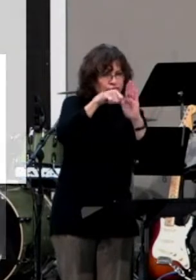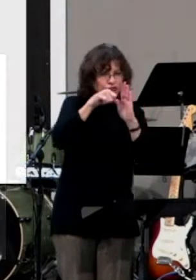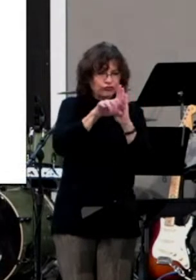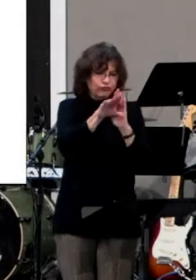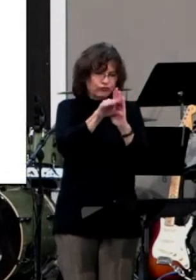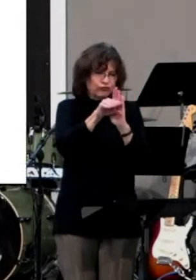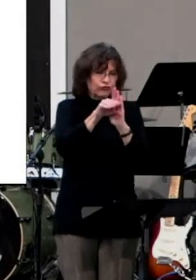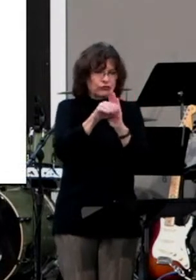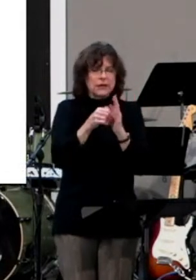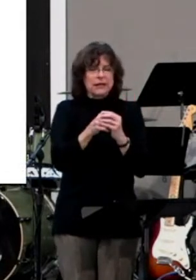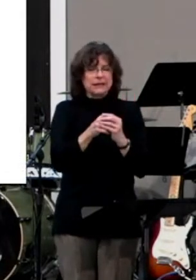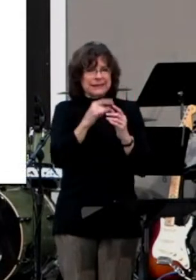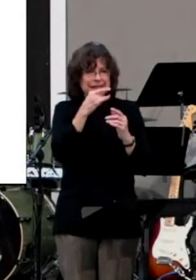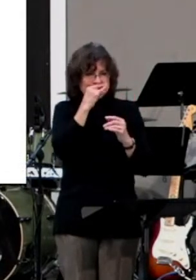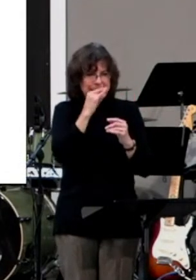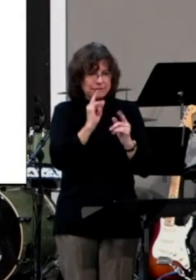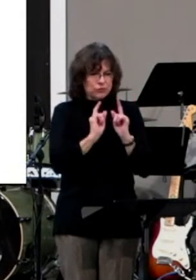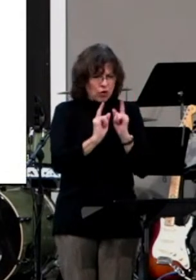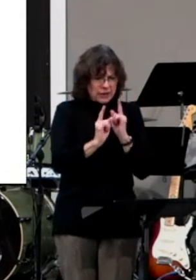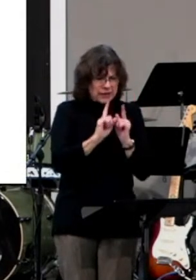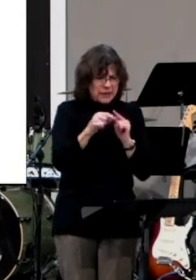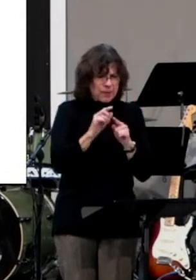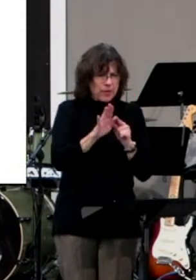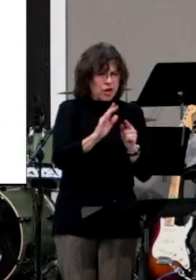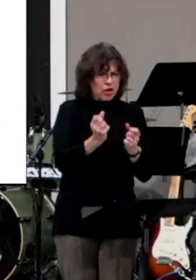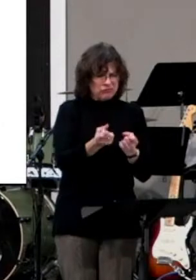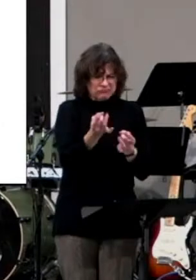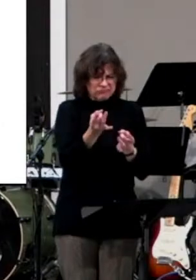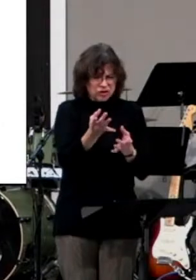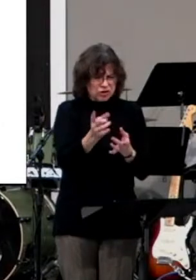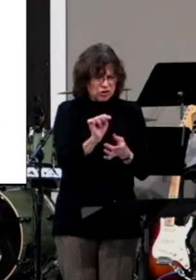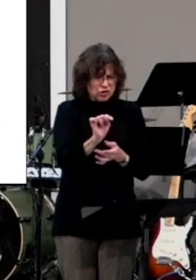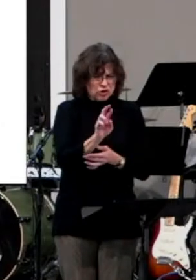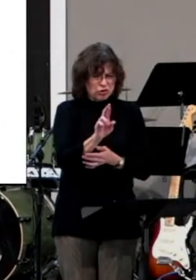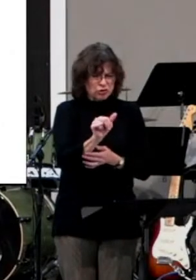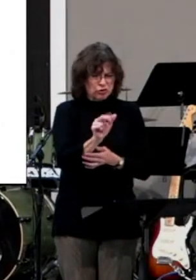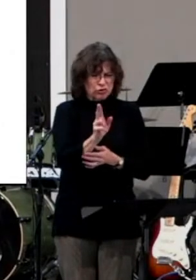listed kids' traumas and all of their